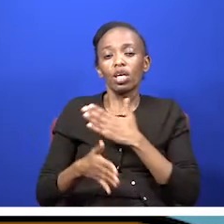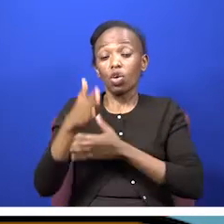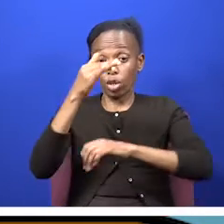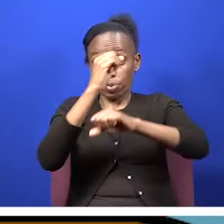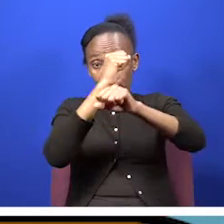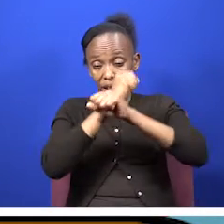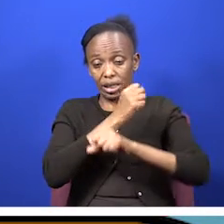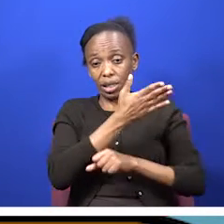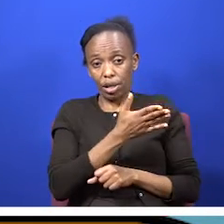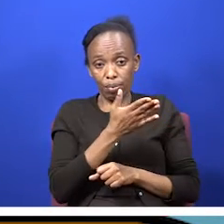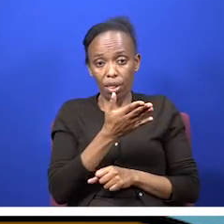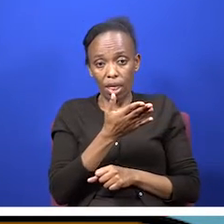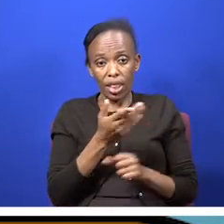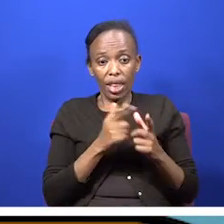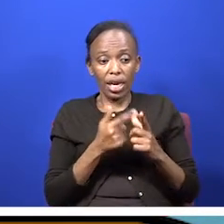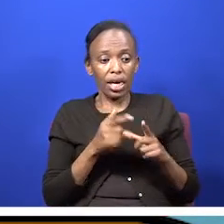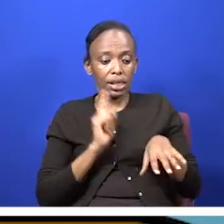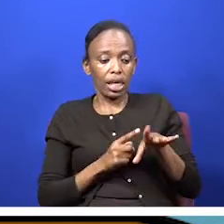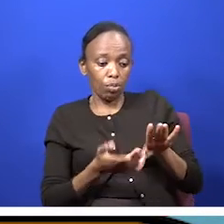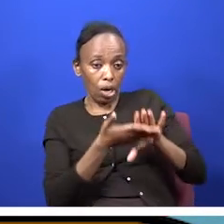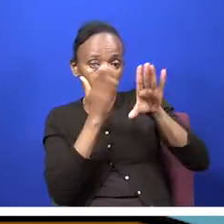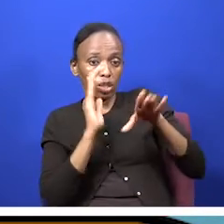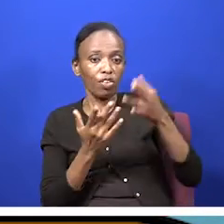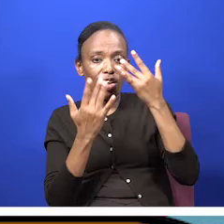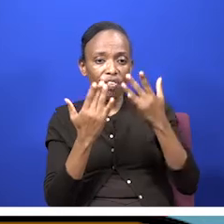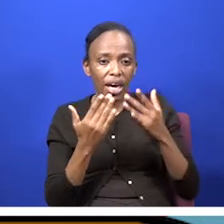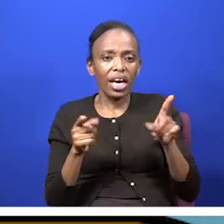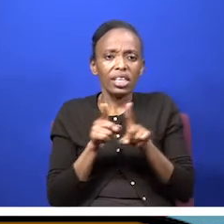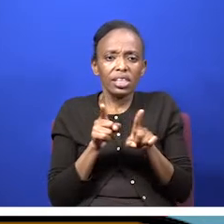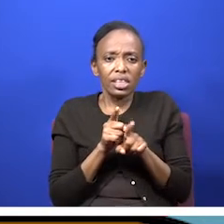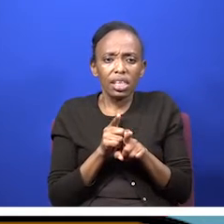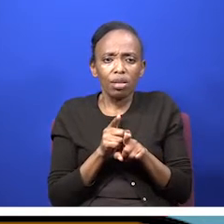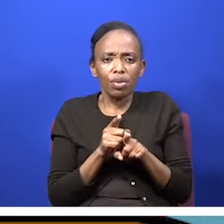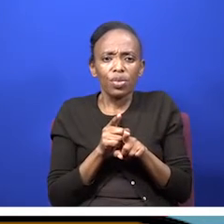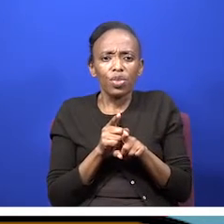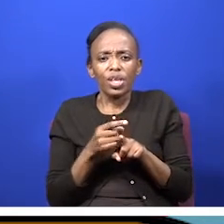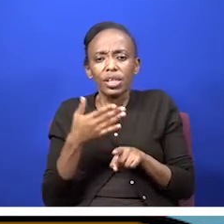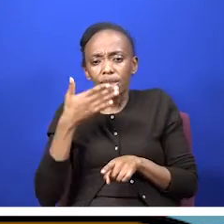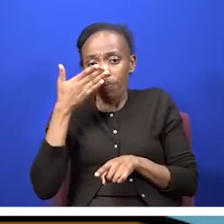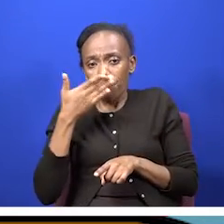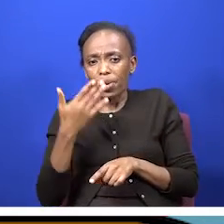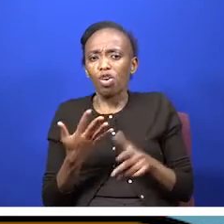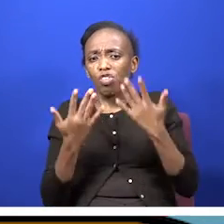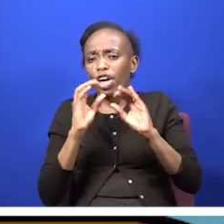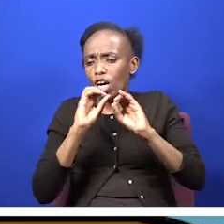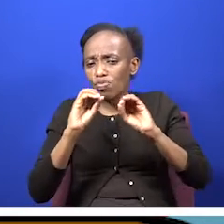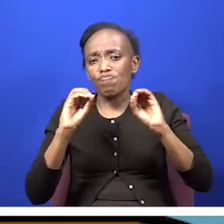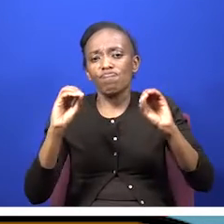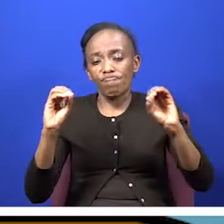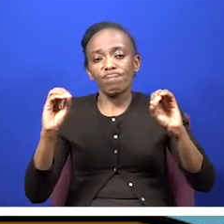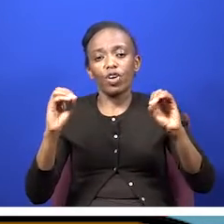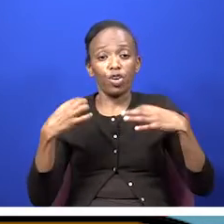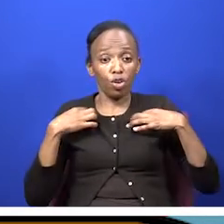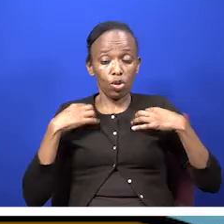what? God protected them. And when they came out of the fire, there was not even the smell of